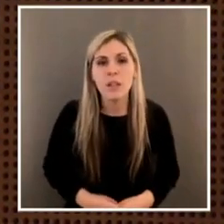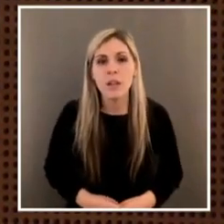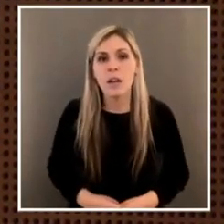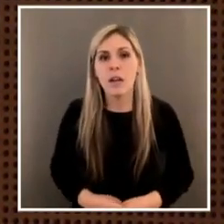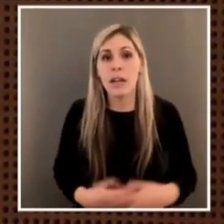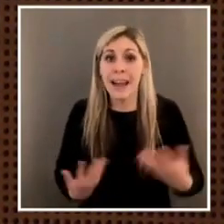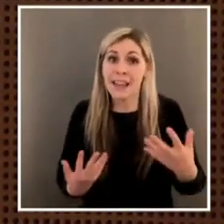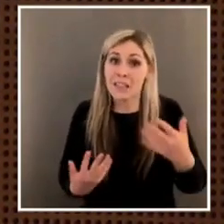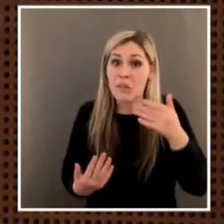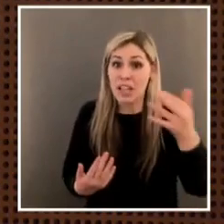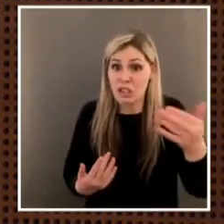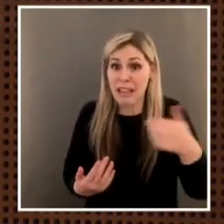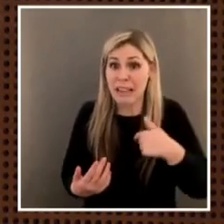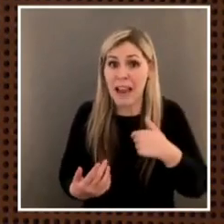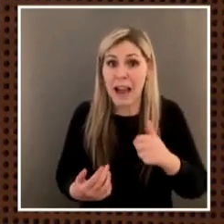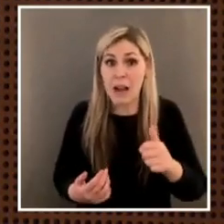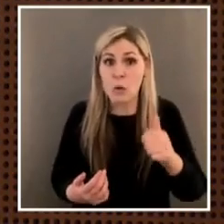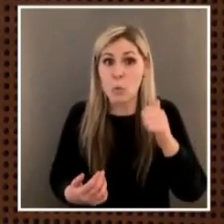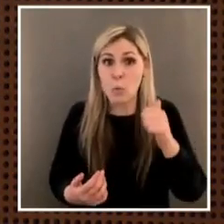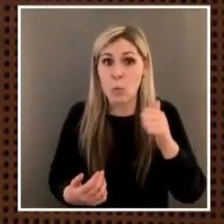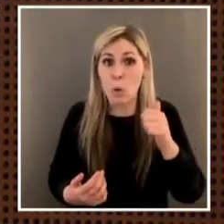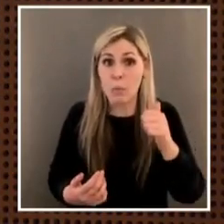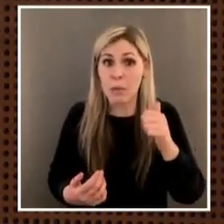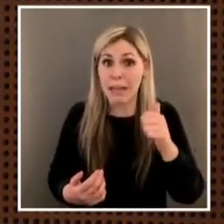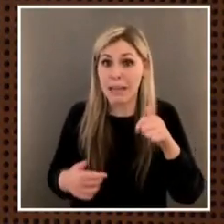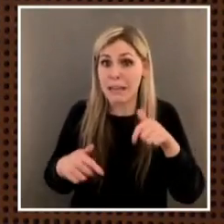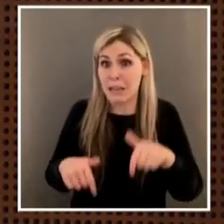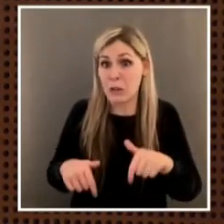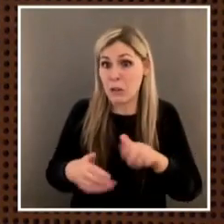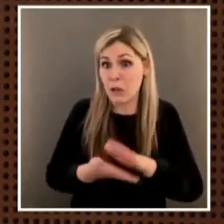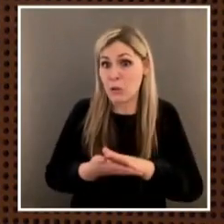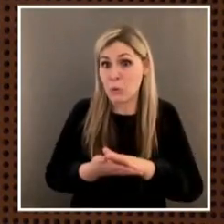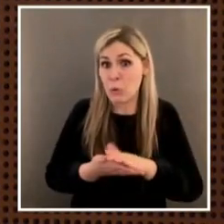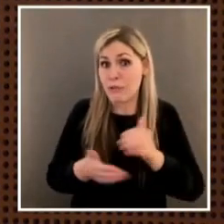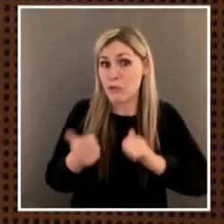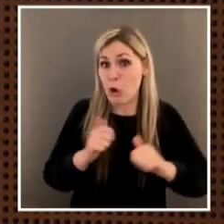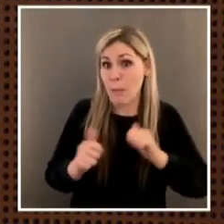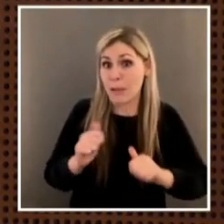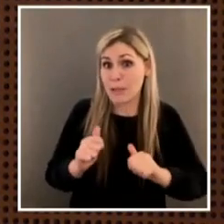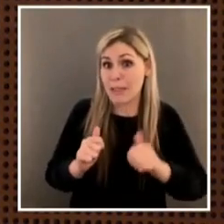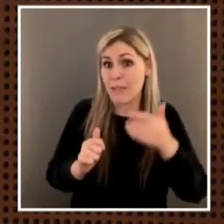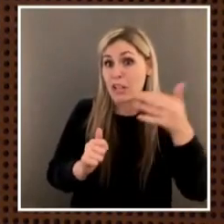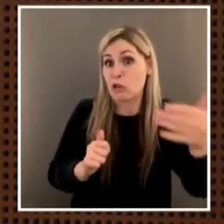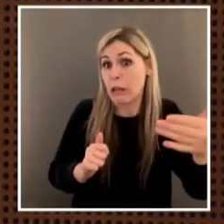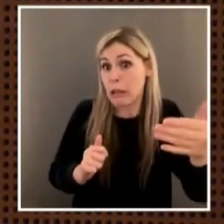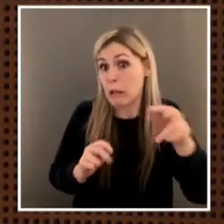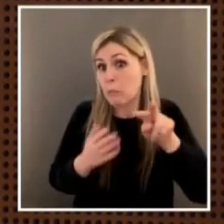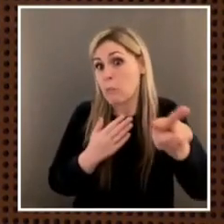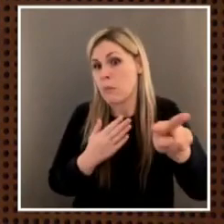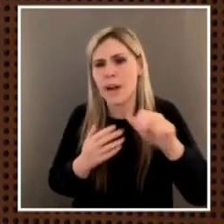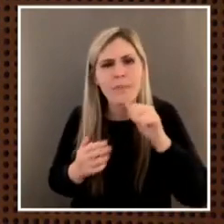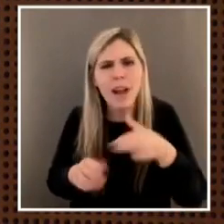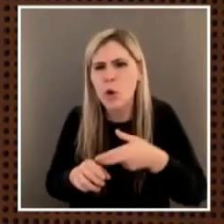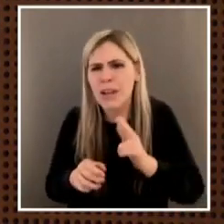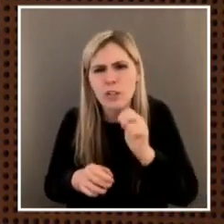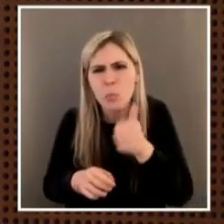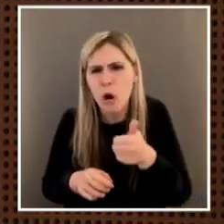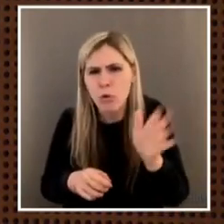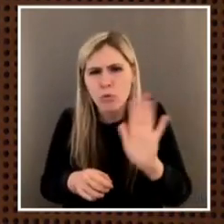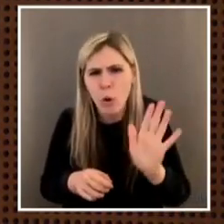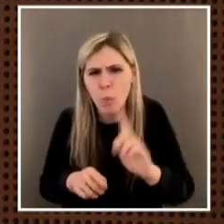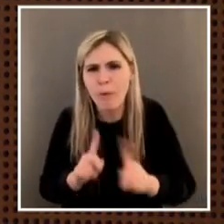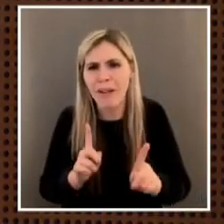And eventually I will not be at the School of Drama, so I'll have more time. I'm not quitting tomorrow, but